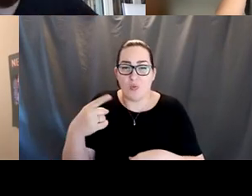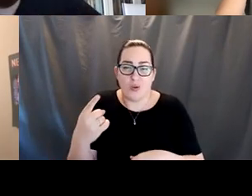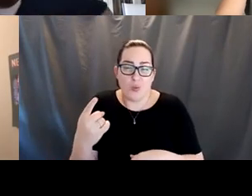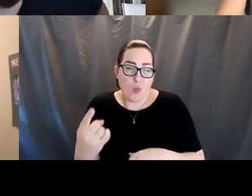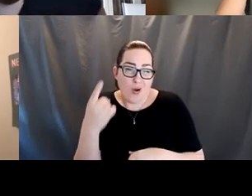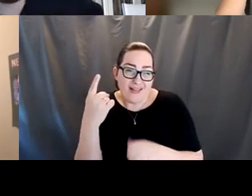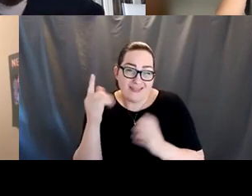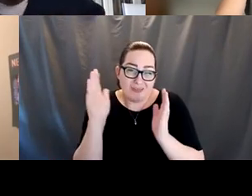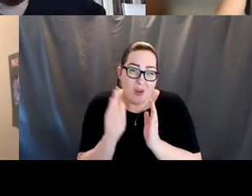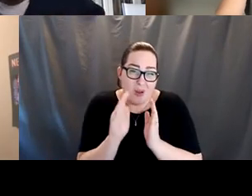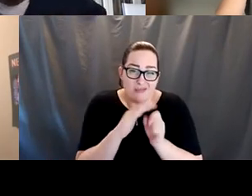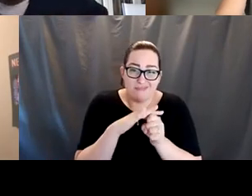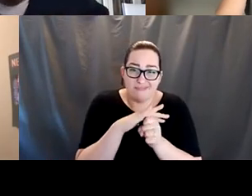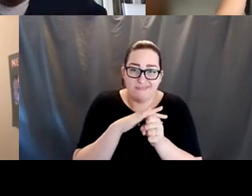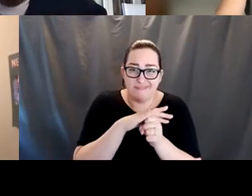what.